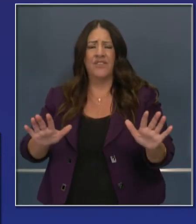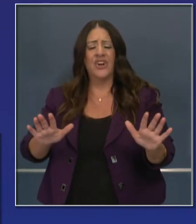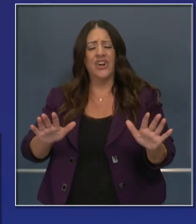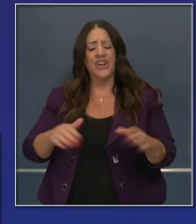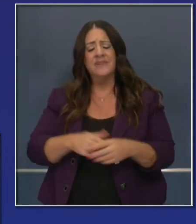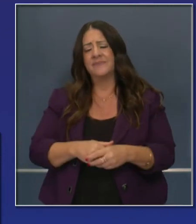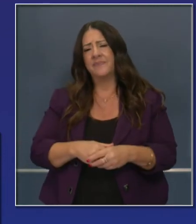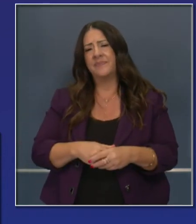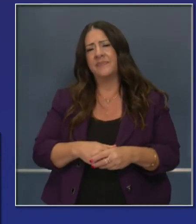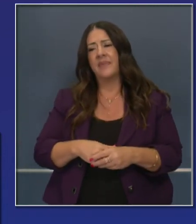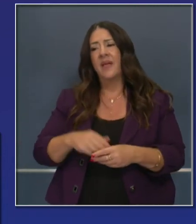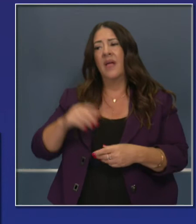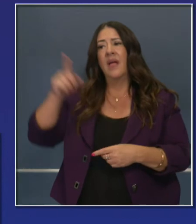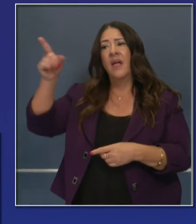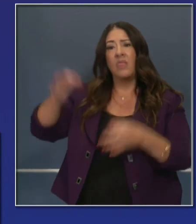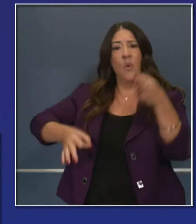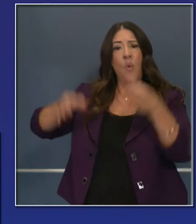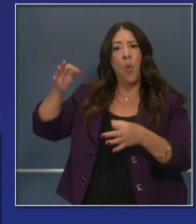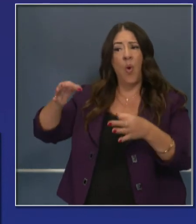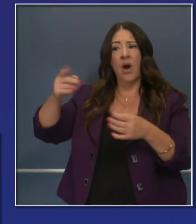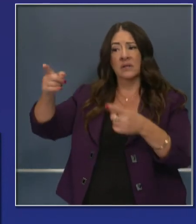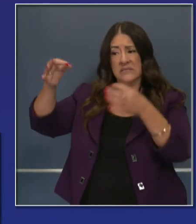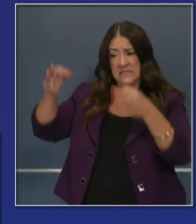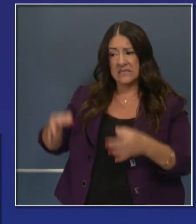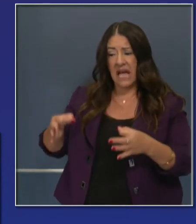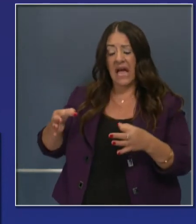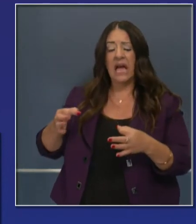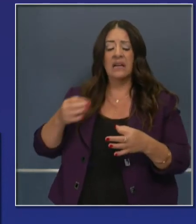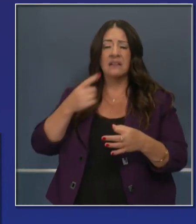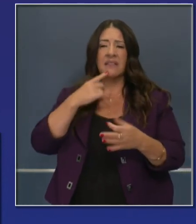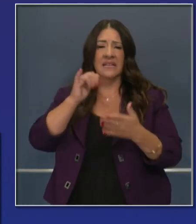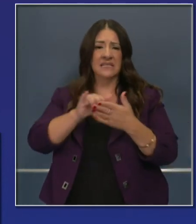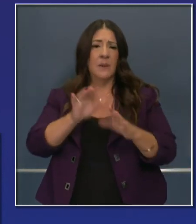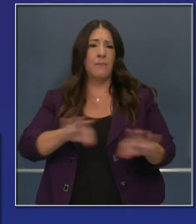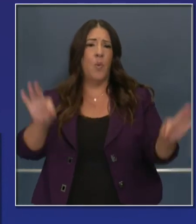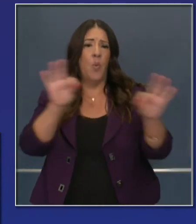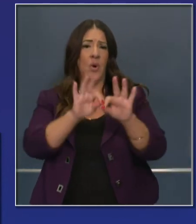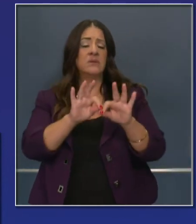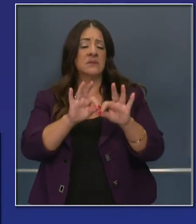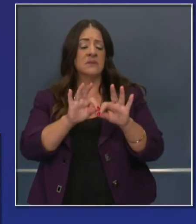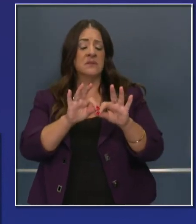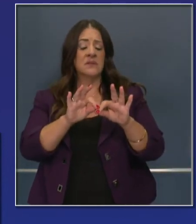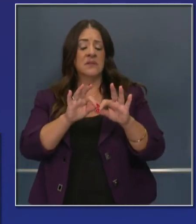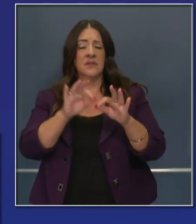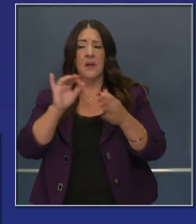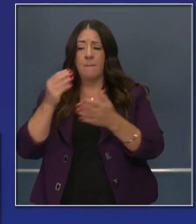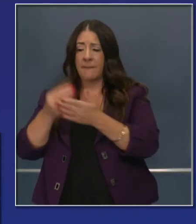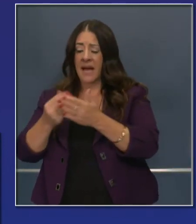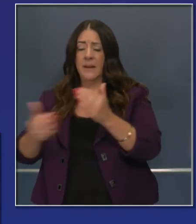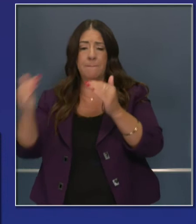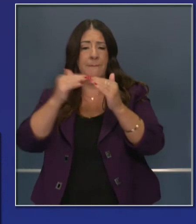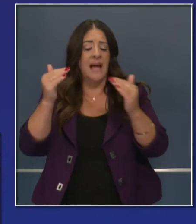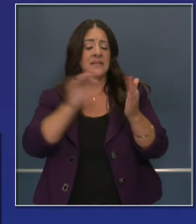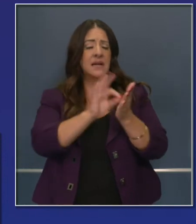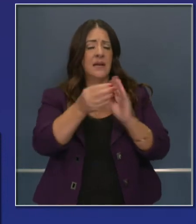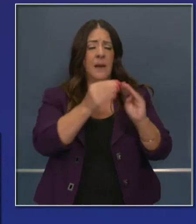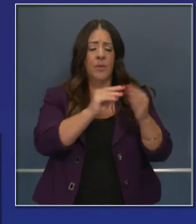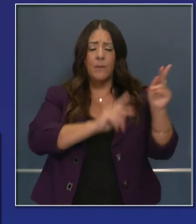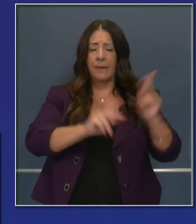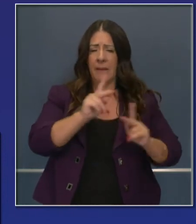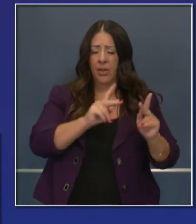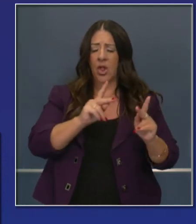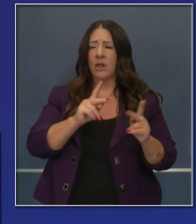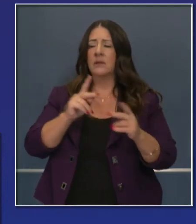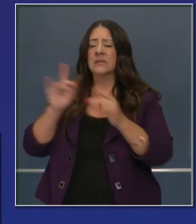the current court decision that went into effect pushed back against efforts by the current administration in Washington, D.C. To